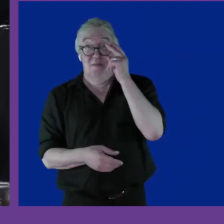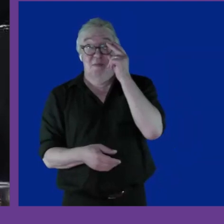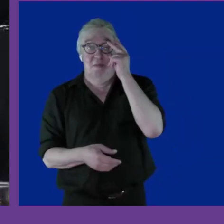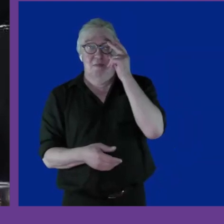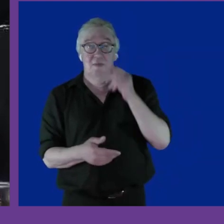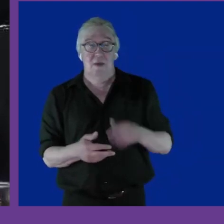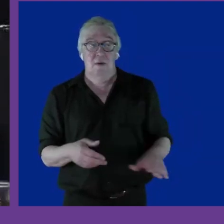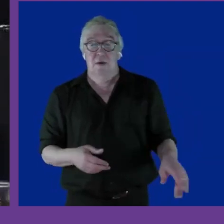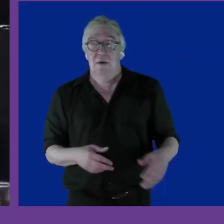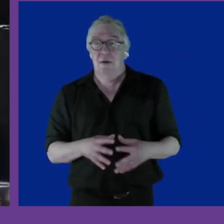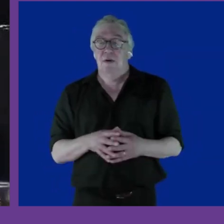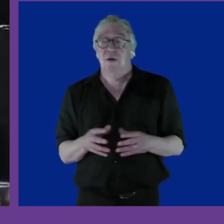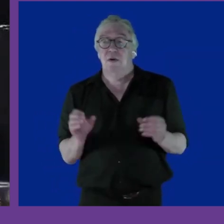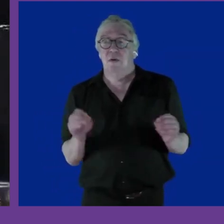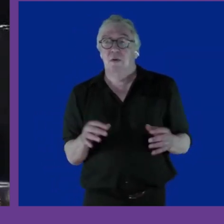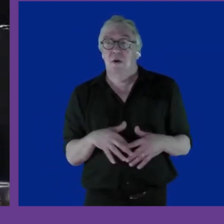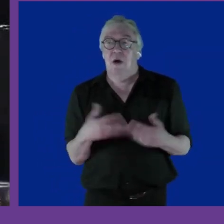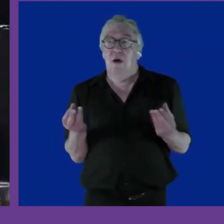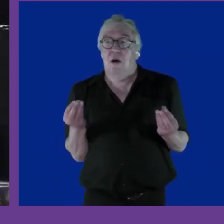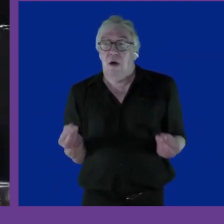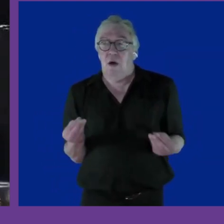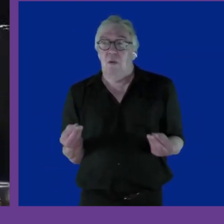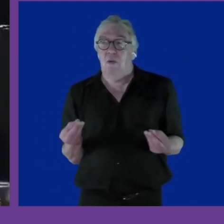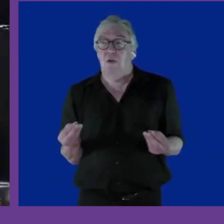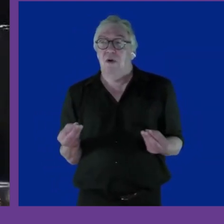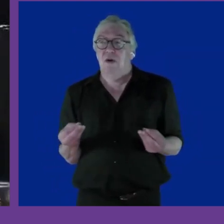we do things, because I might book